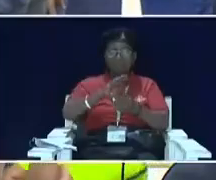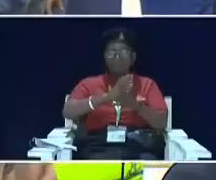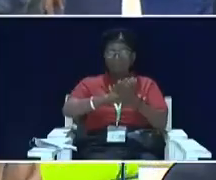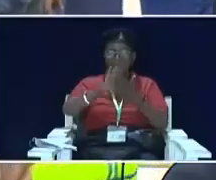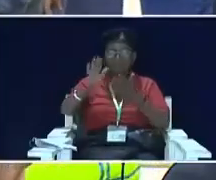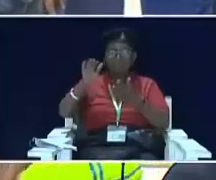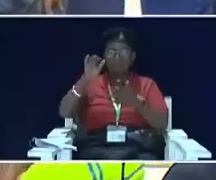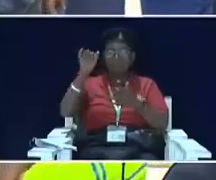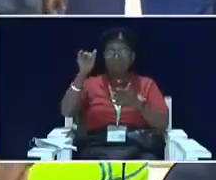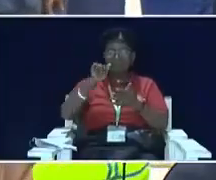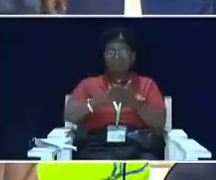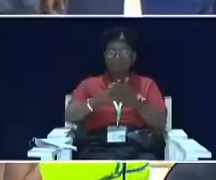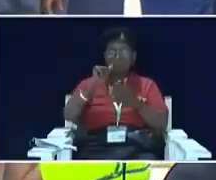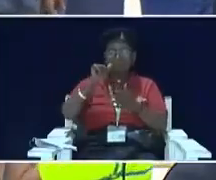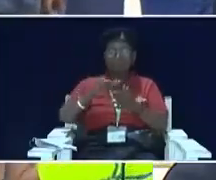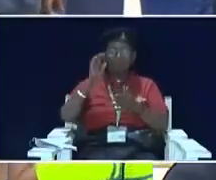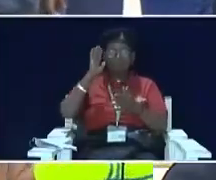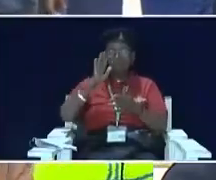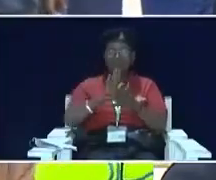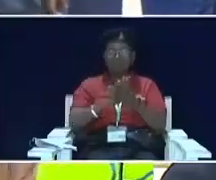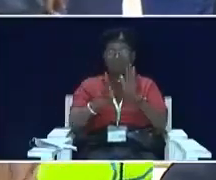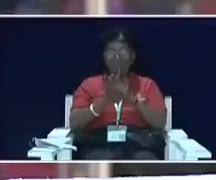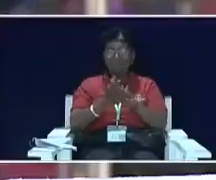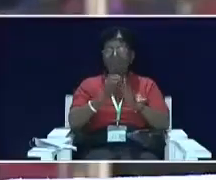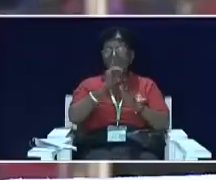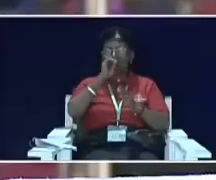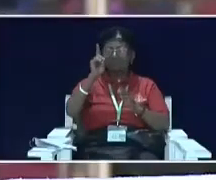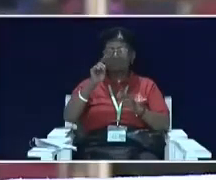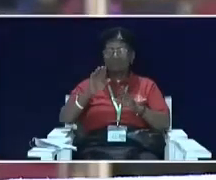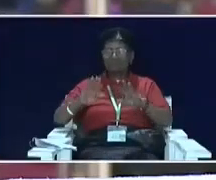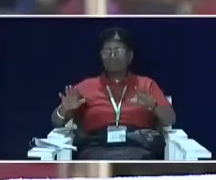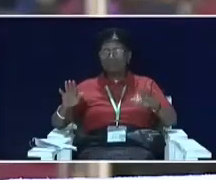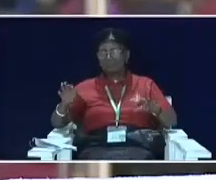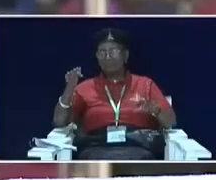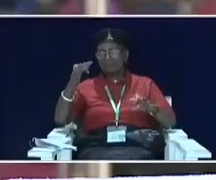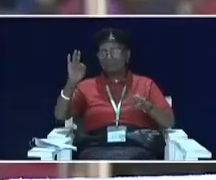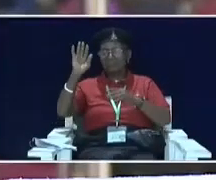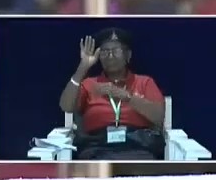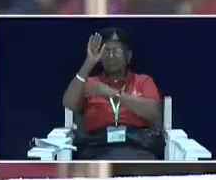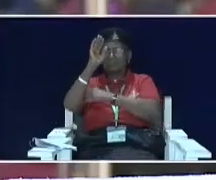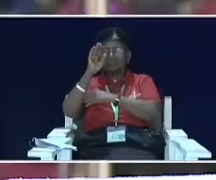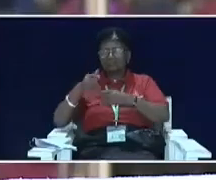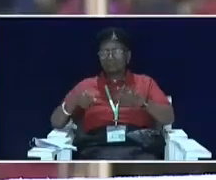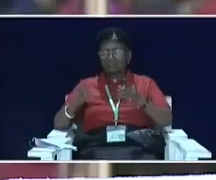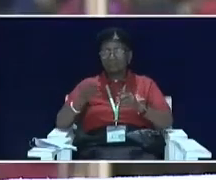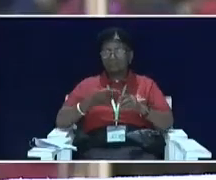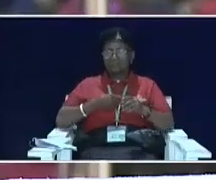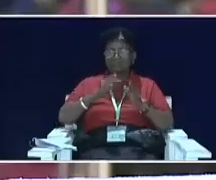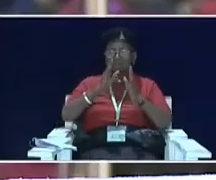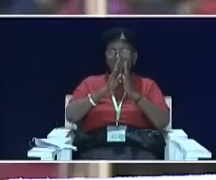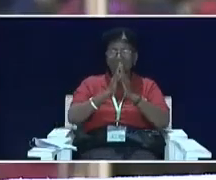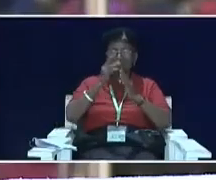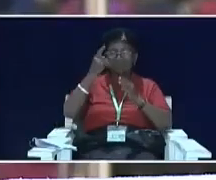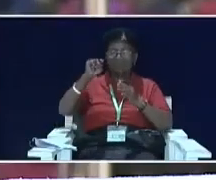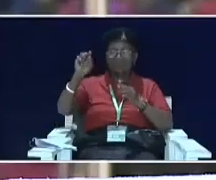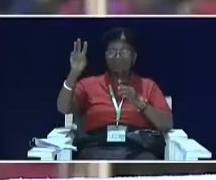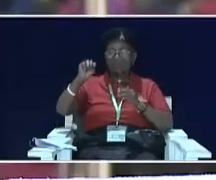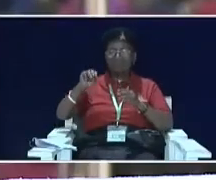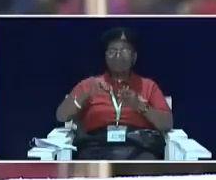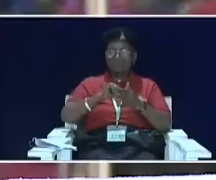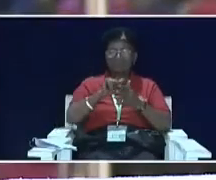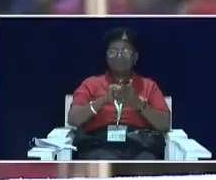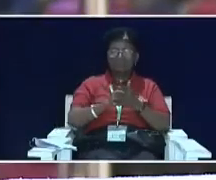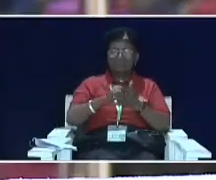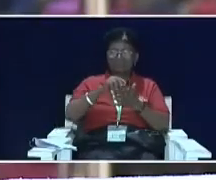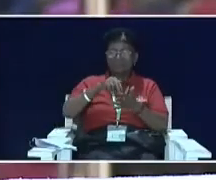that they will become true children of God. Let's pray for them, brethren. And those of you still on the way, you have to hurry